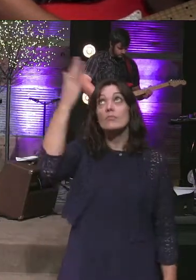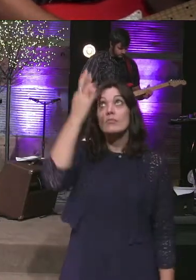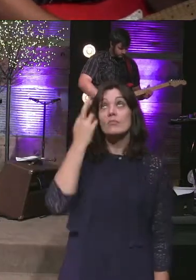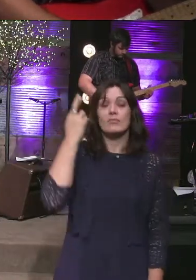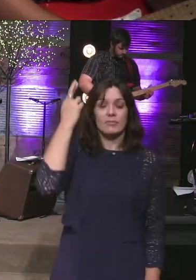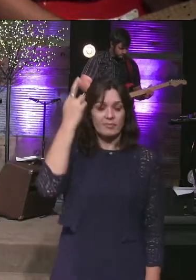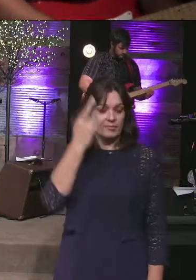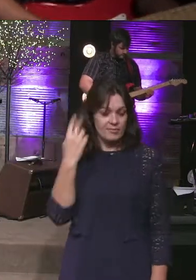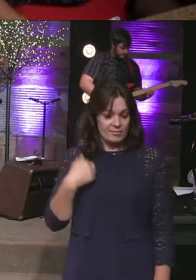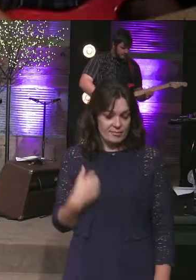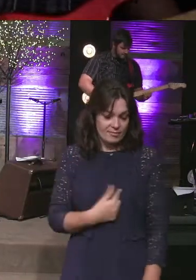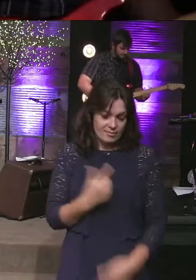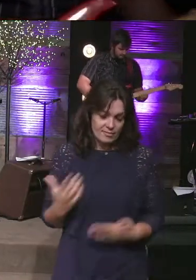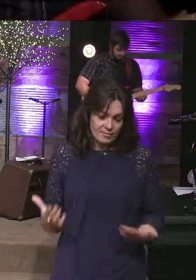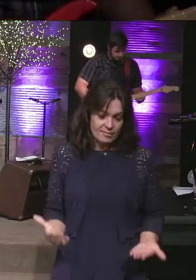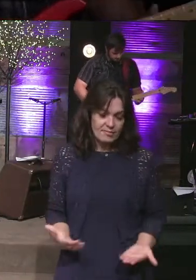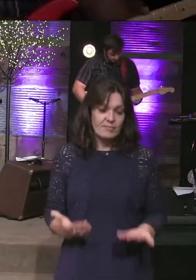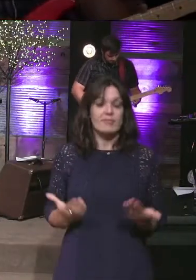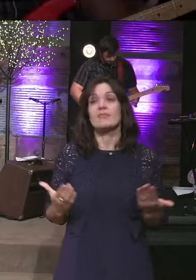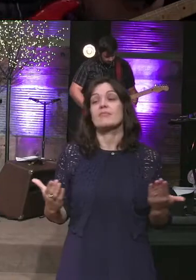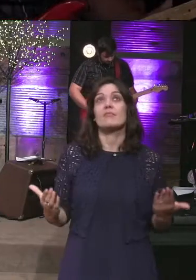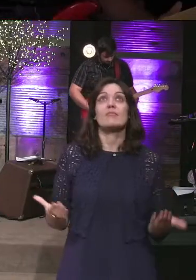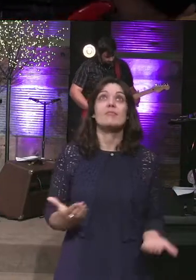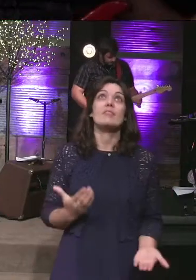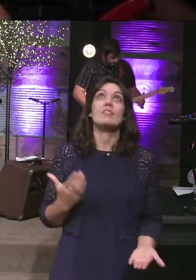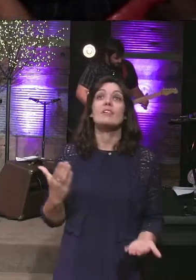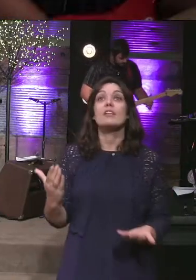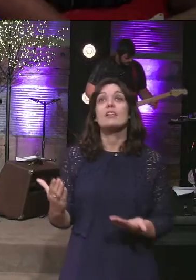You're the reason we're here.